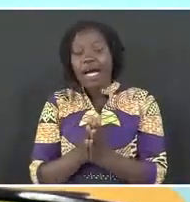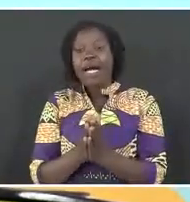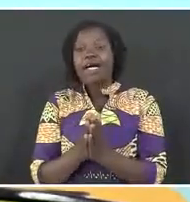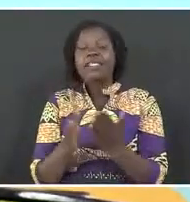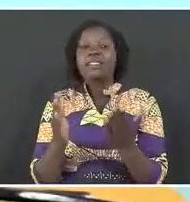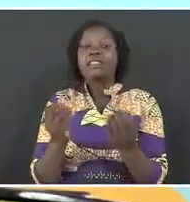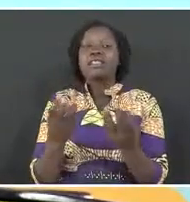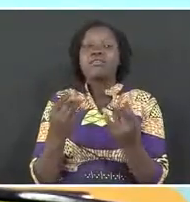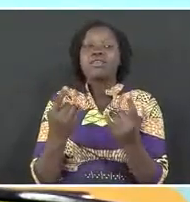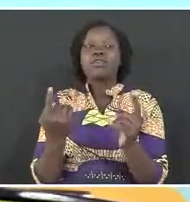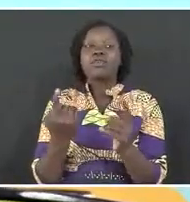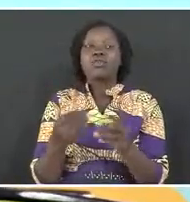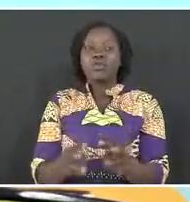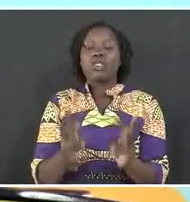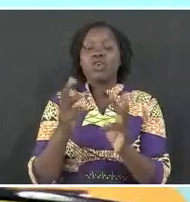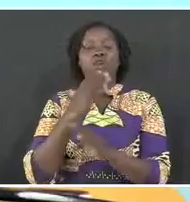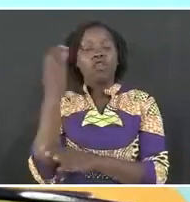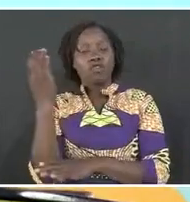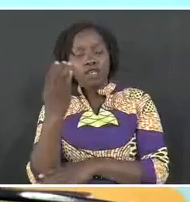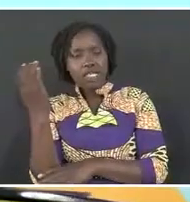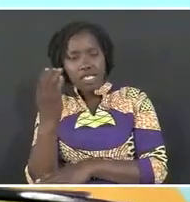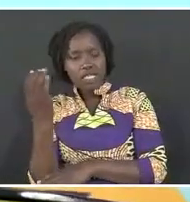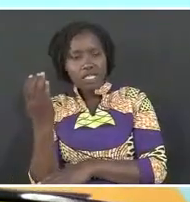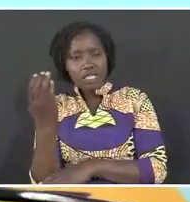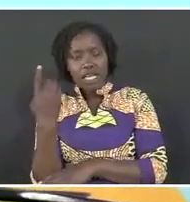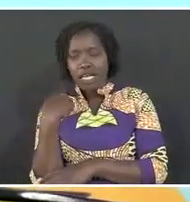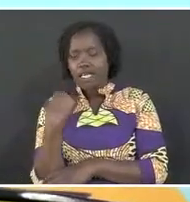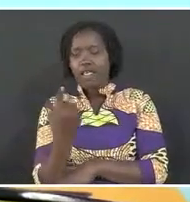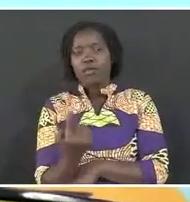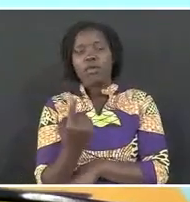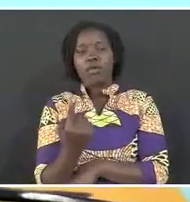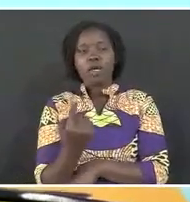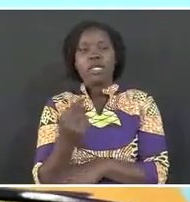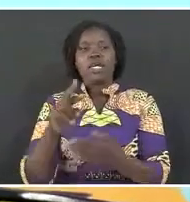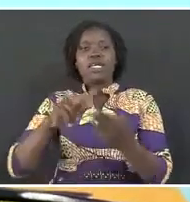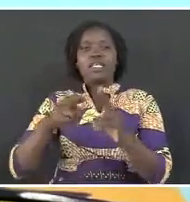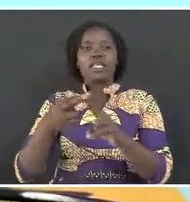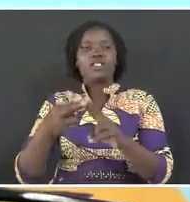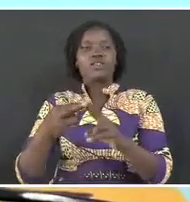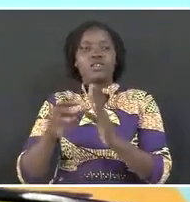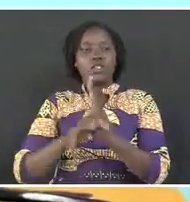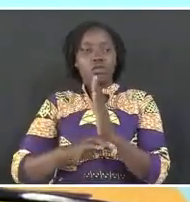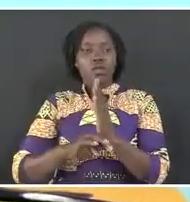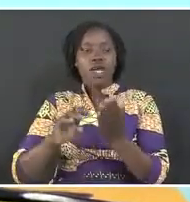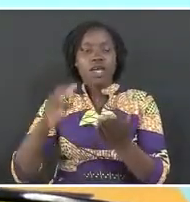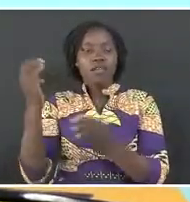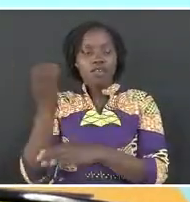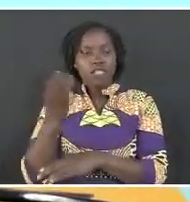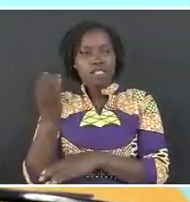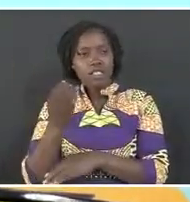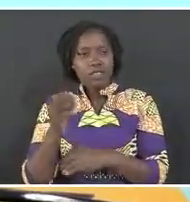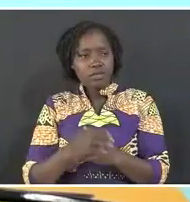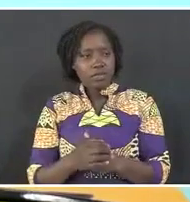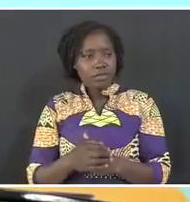several ways of evangelizing. Number one, relationship evangelism.